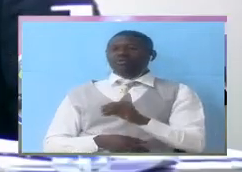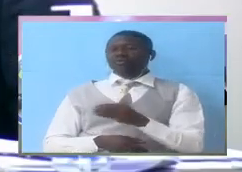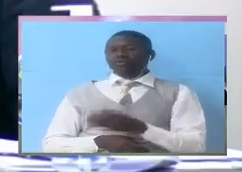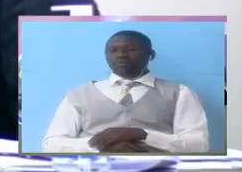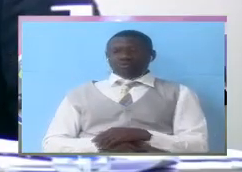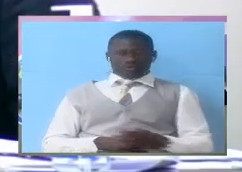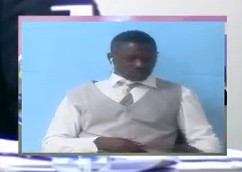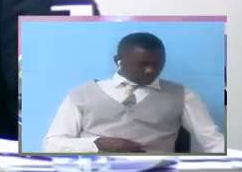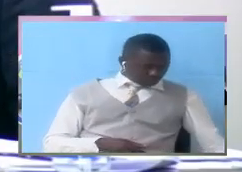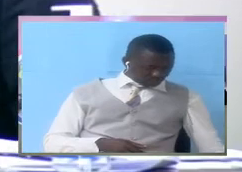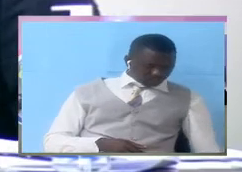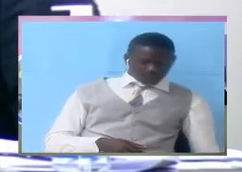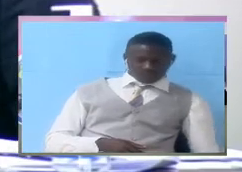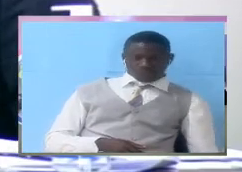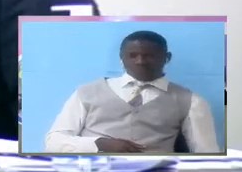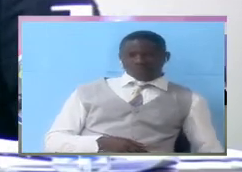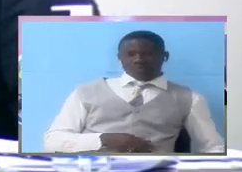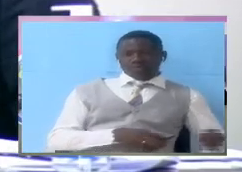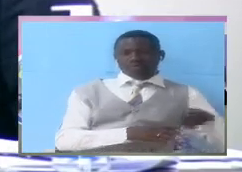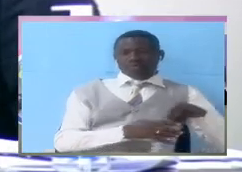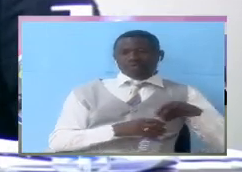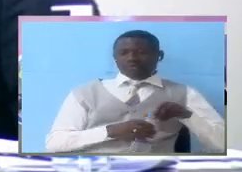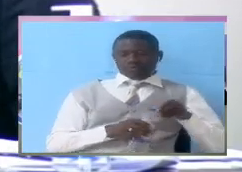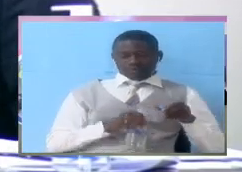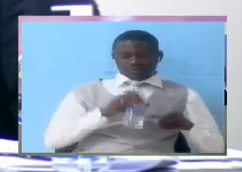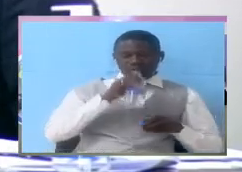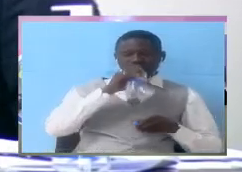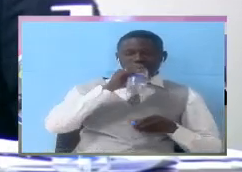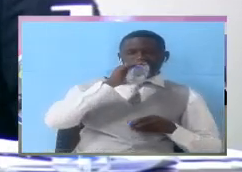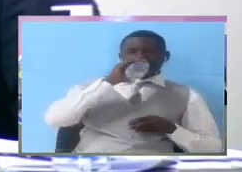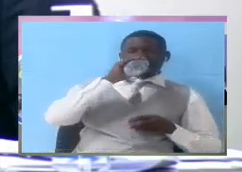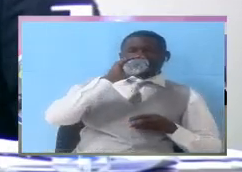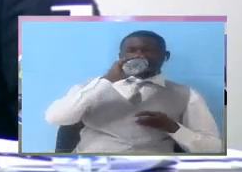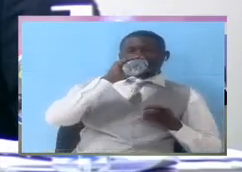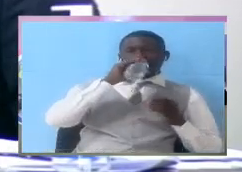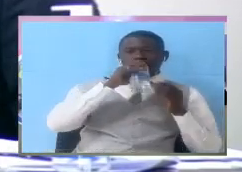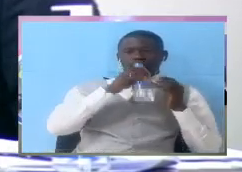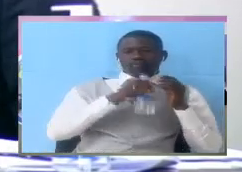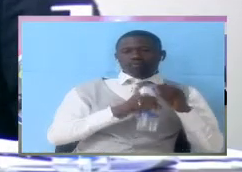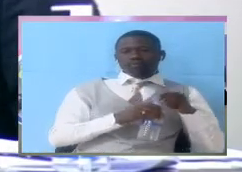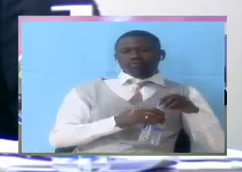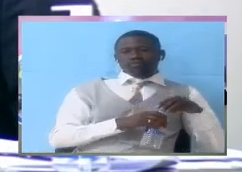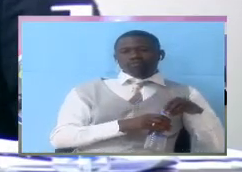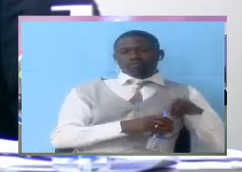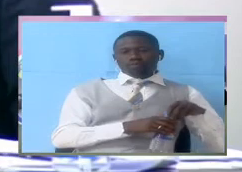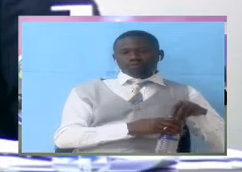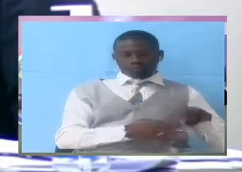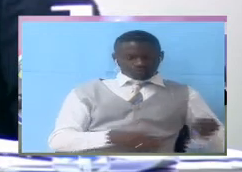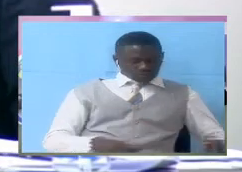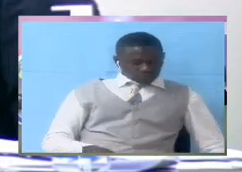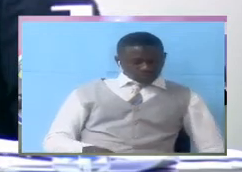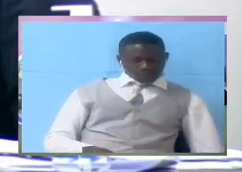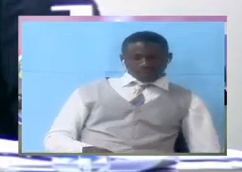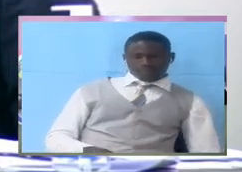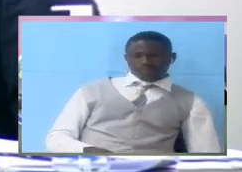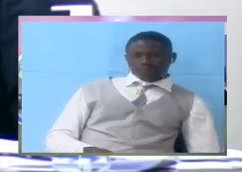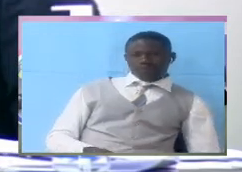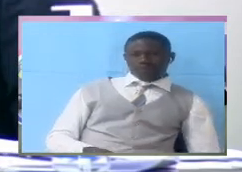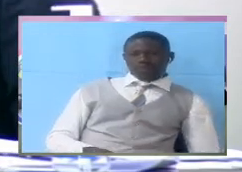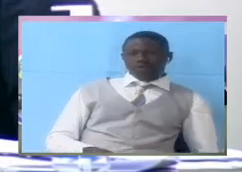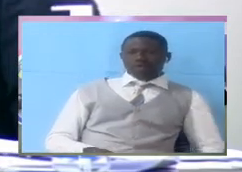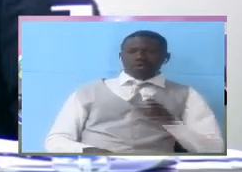Sambou, you talked about ethics. Don't you think it was your legal duty to